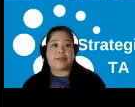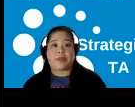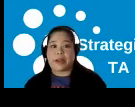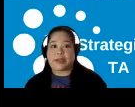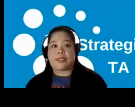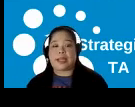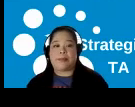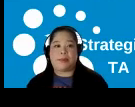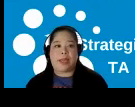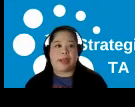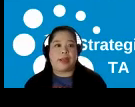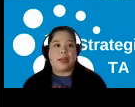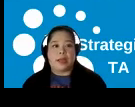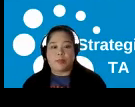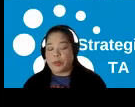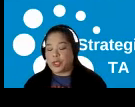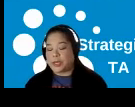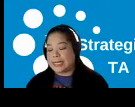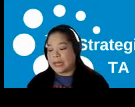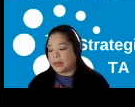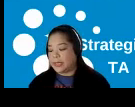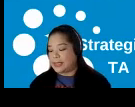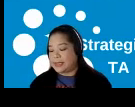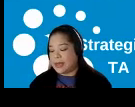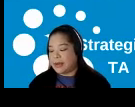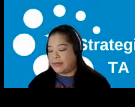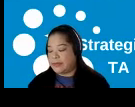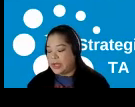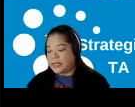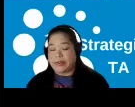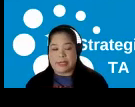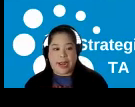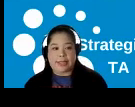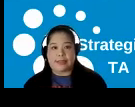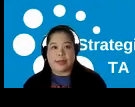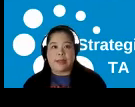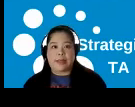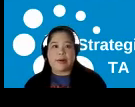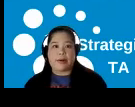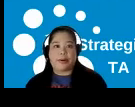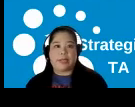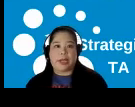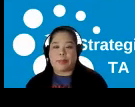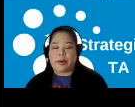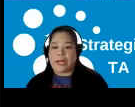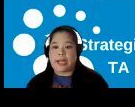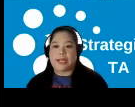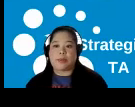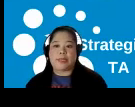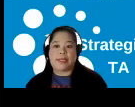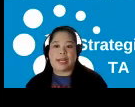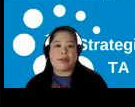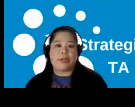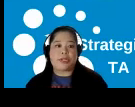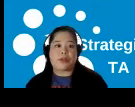started, some connections that can be made. We'll be sure to send out the list of different sites that are currently operating, as